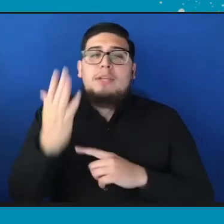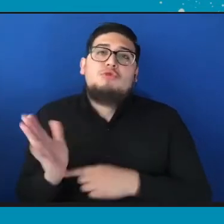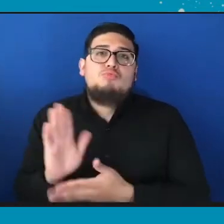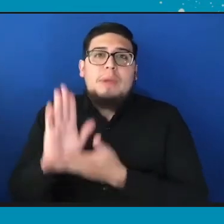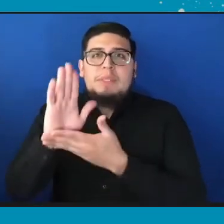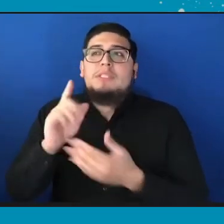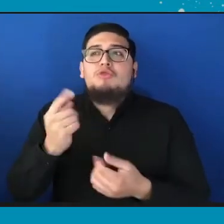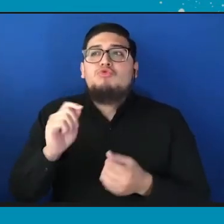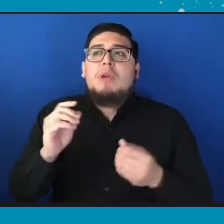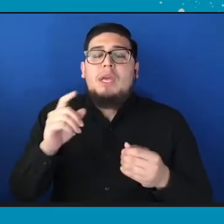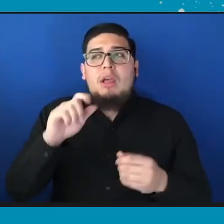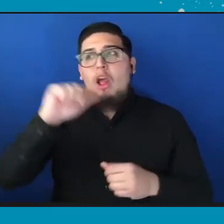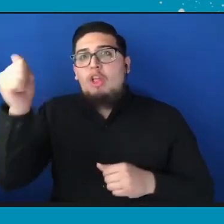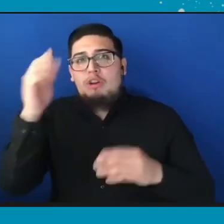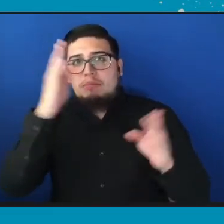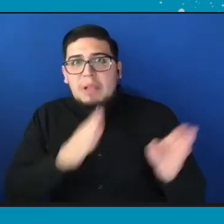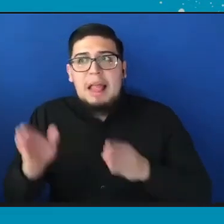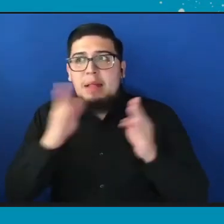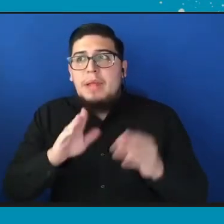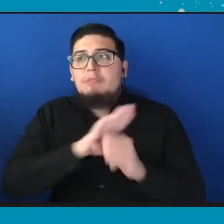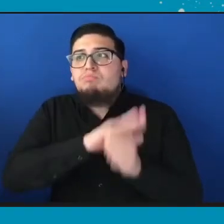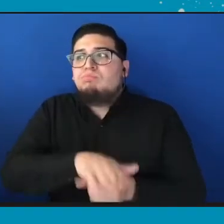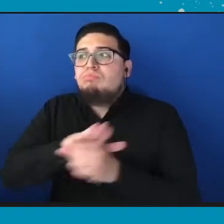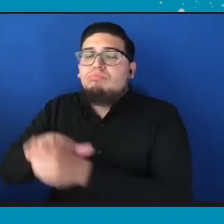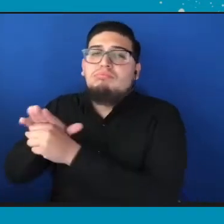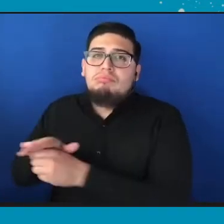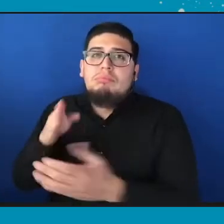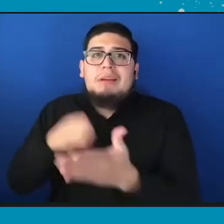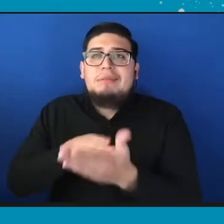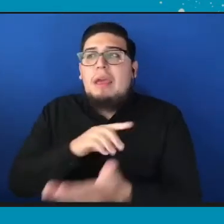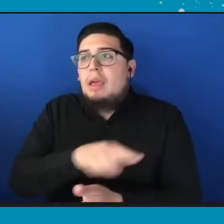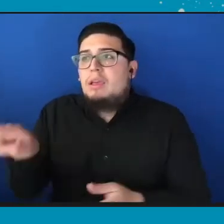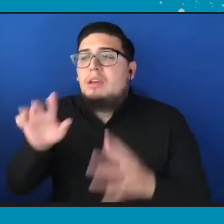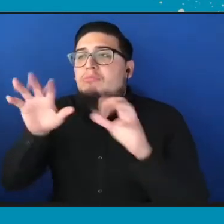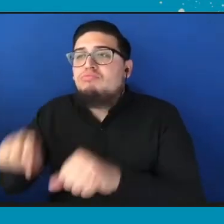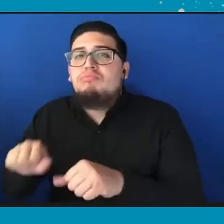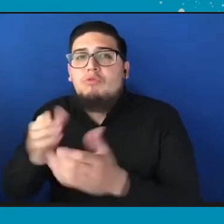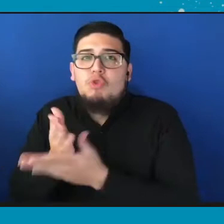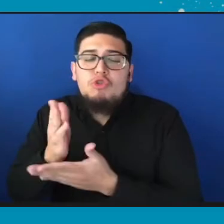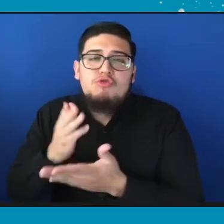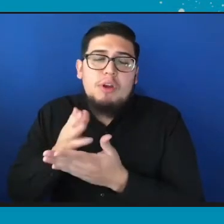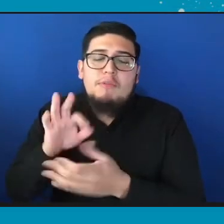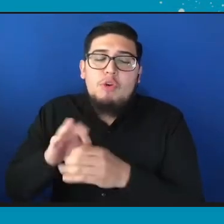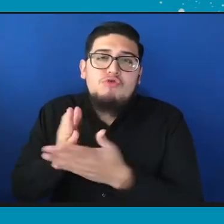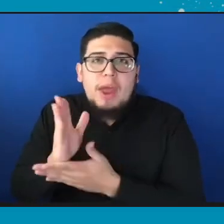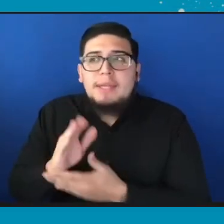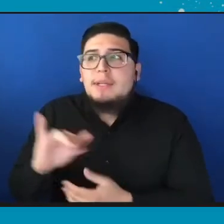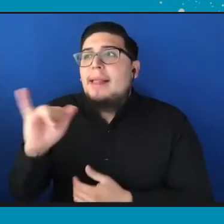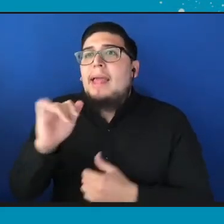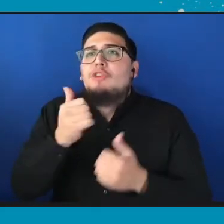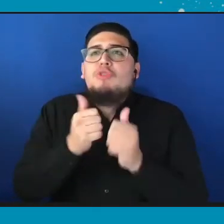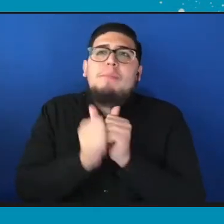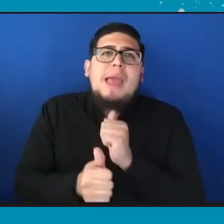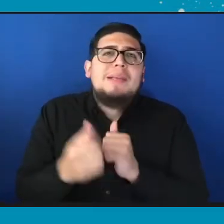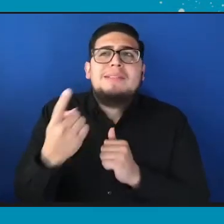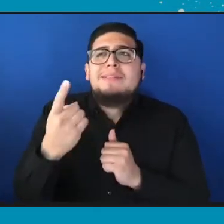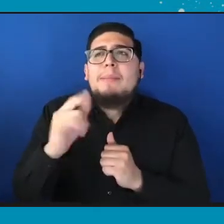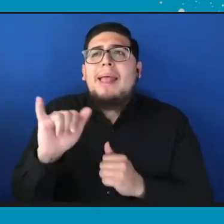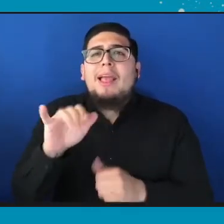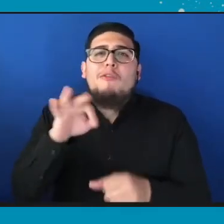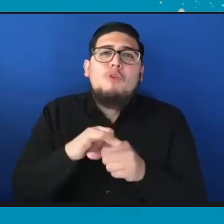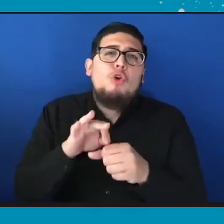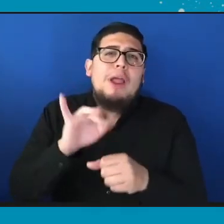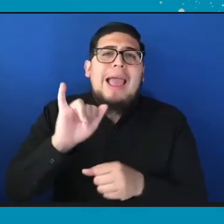ID law that had been waiting in the wings. Voter ID laws were something that had been in